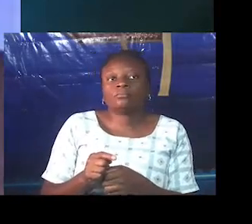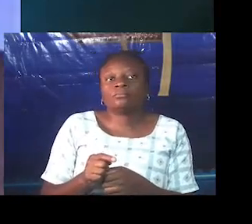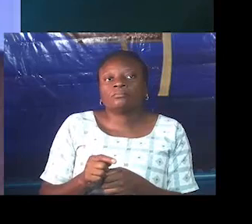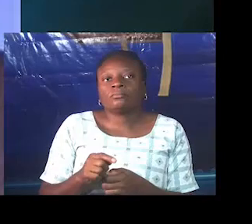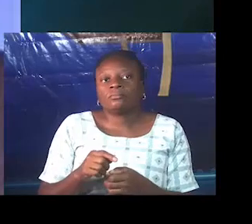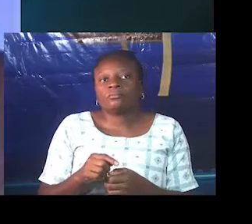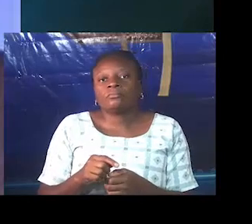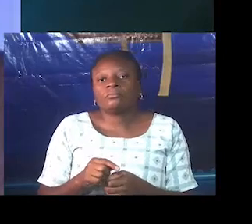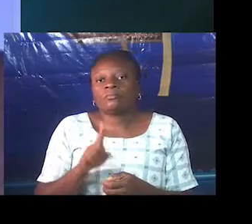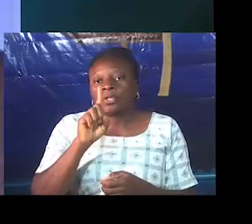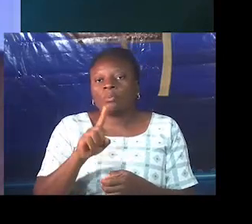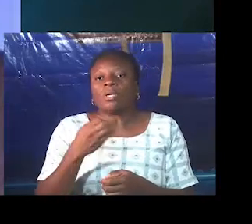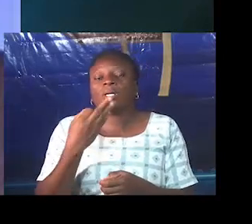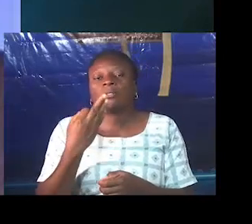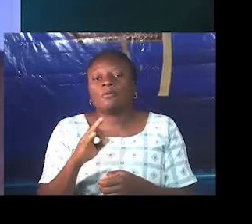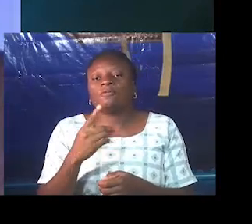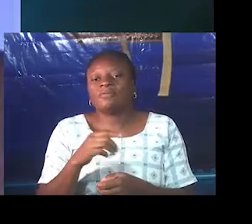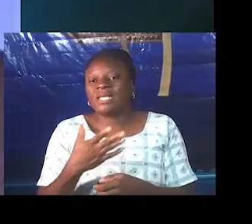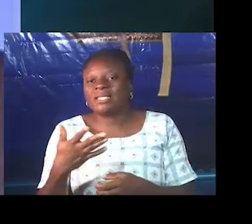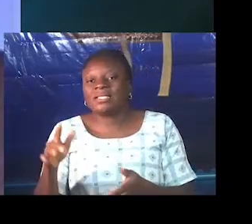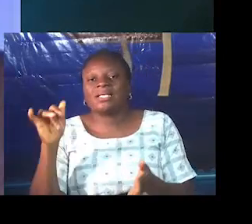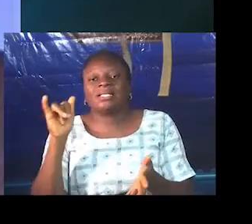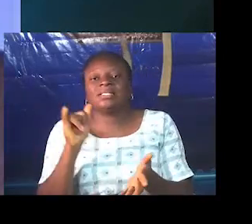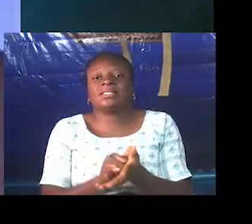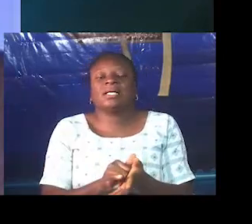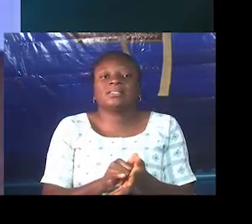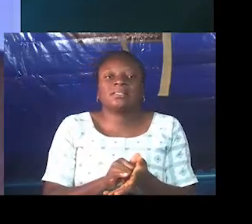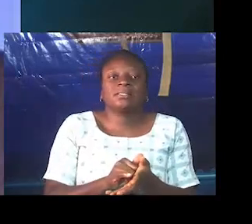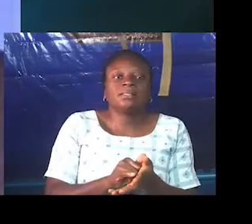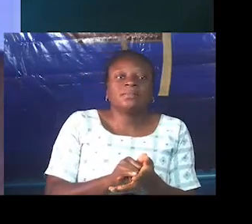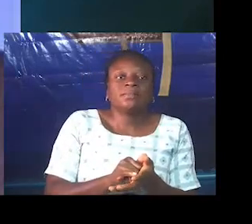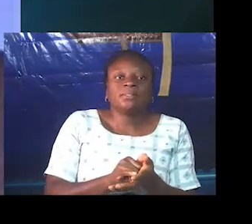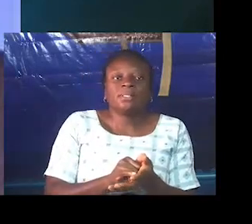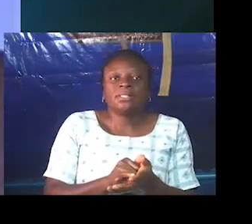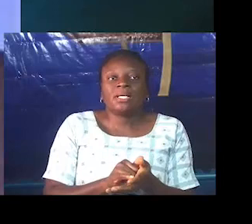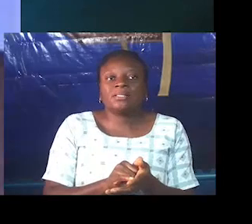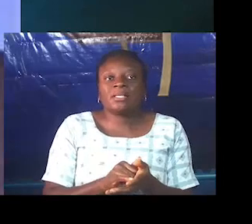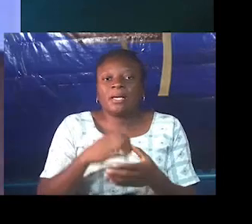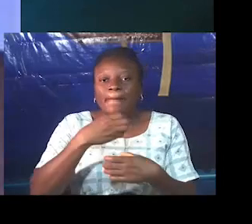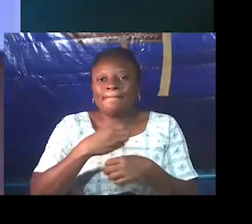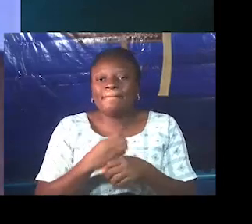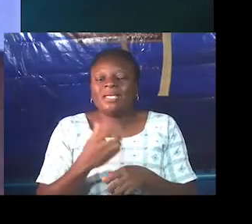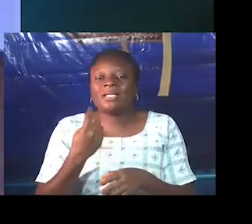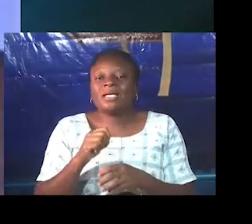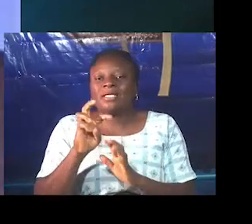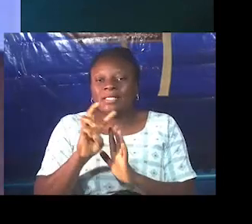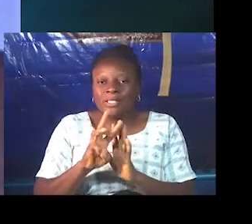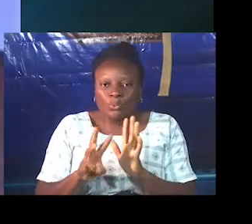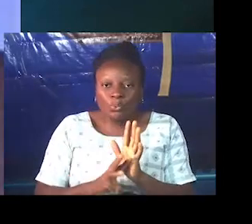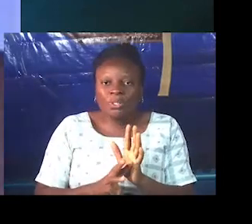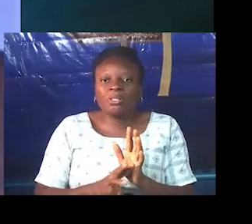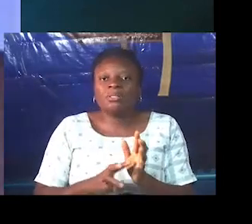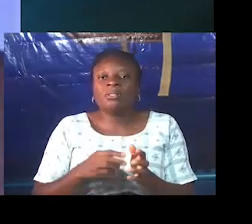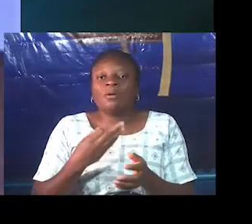That one of the things that obscures or hides the will of God from us